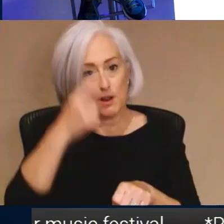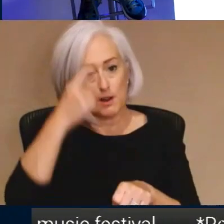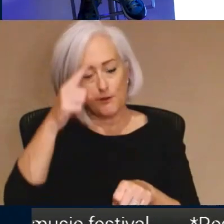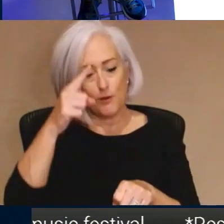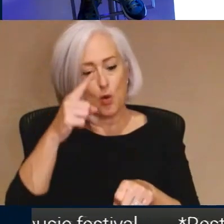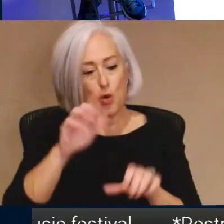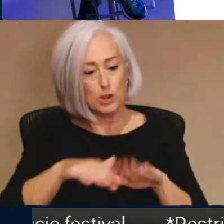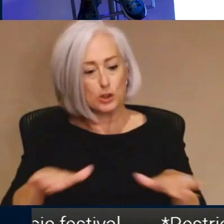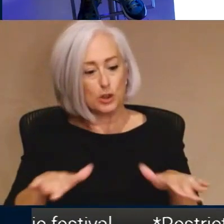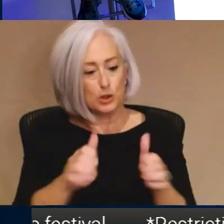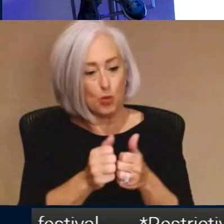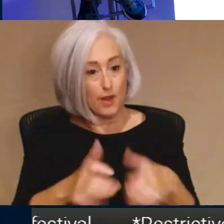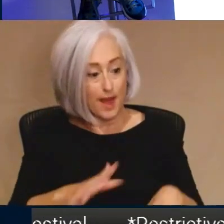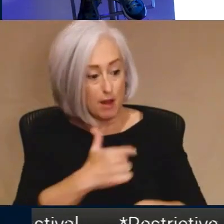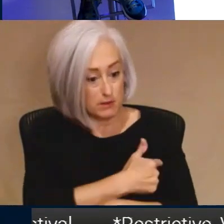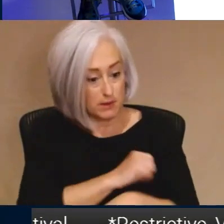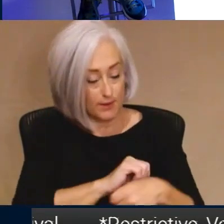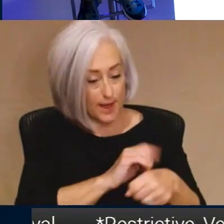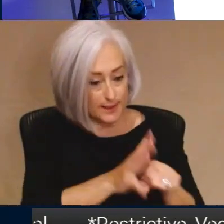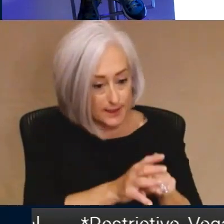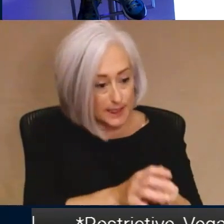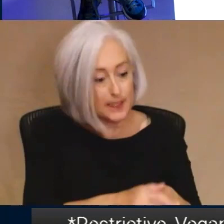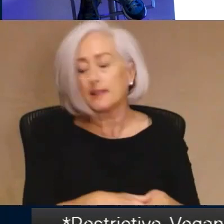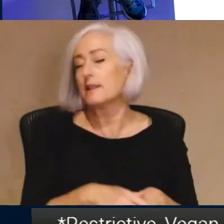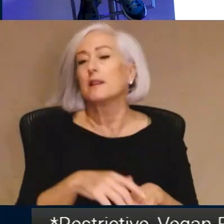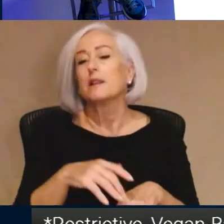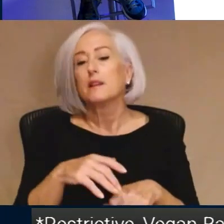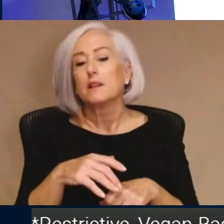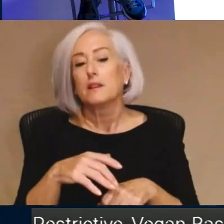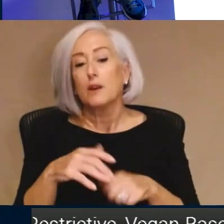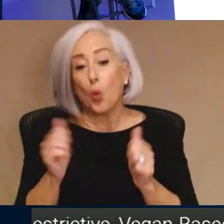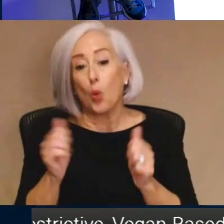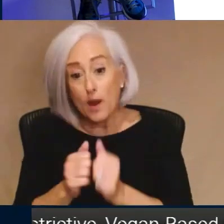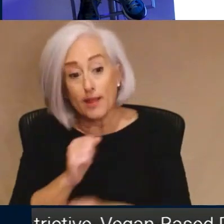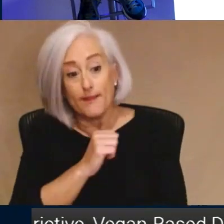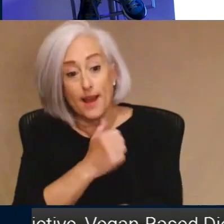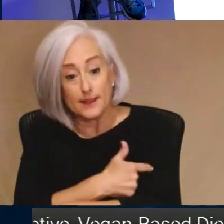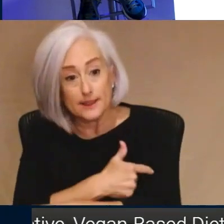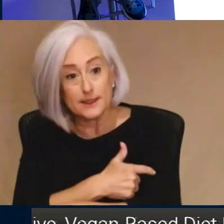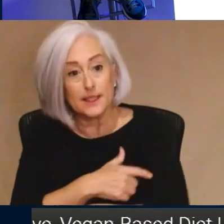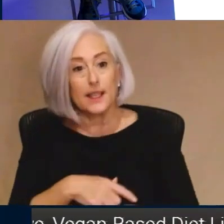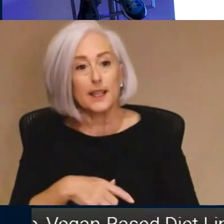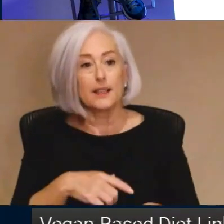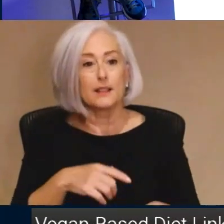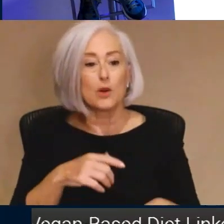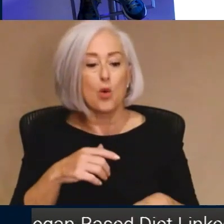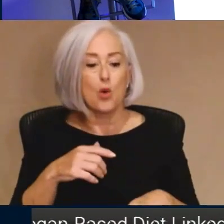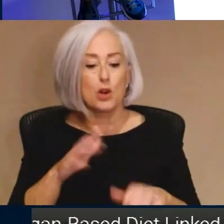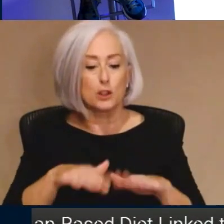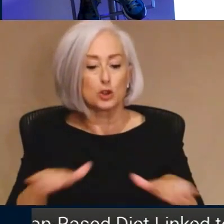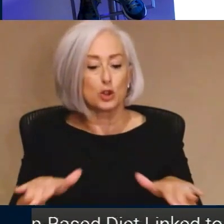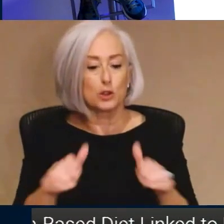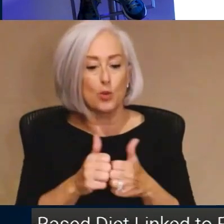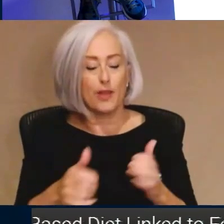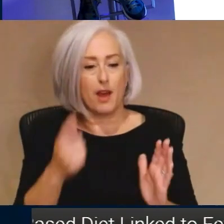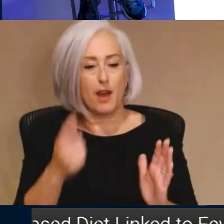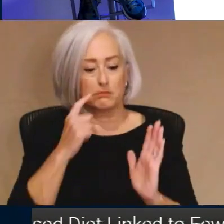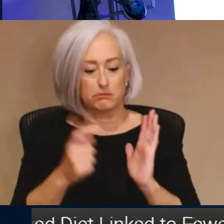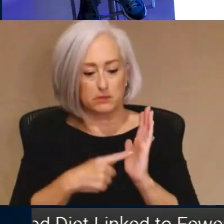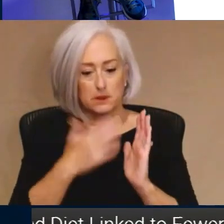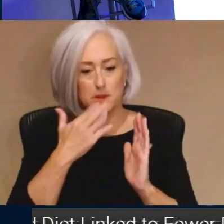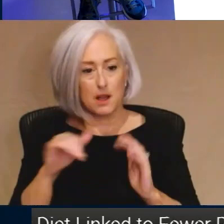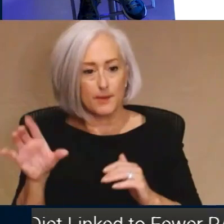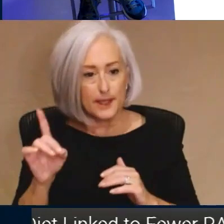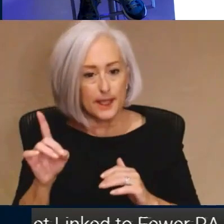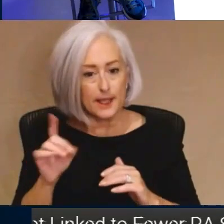symptomatic children, or do vaccinated and or asymptomatic children, are they getting diabetes post-COVID? Can